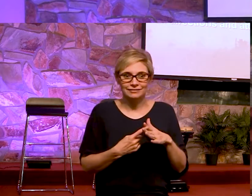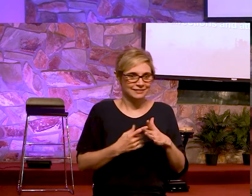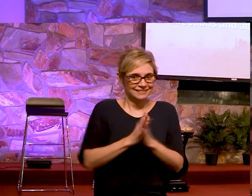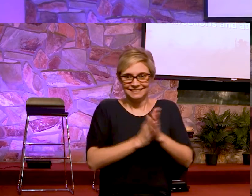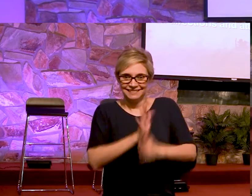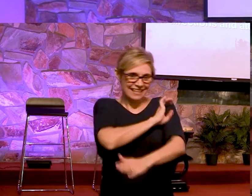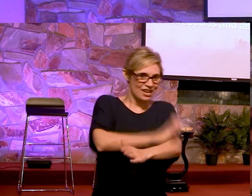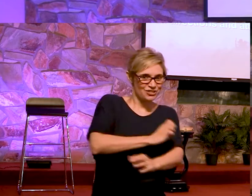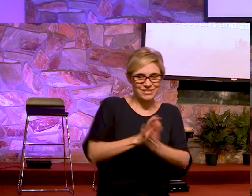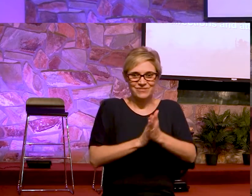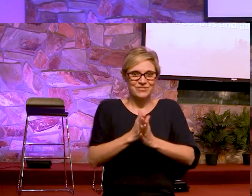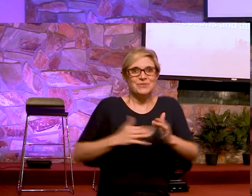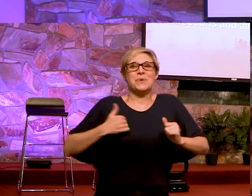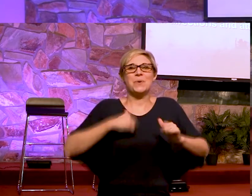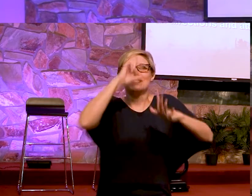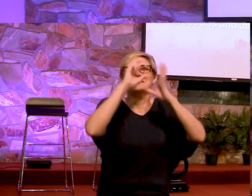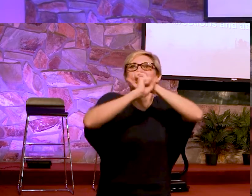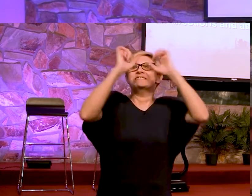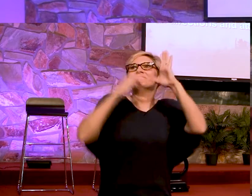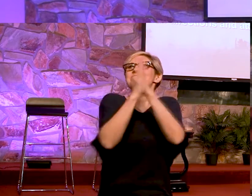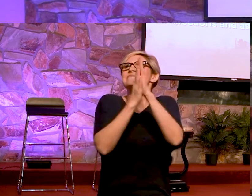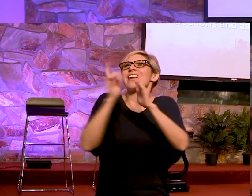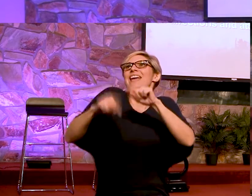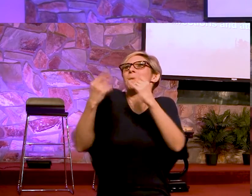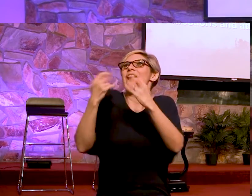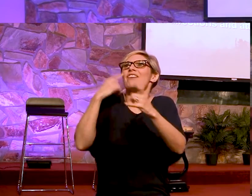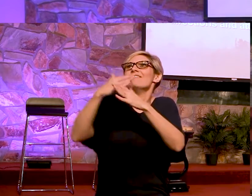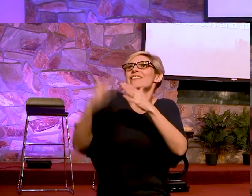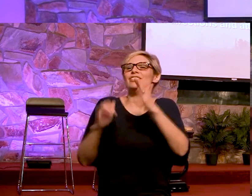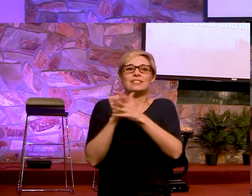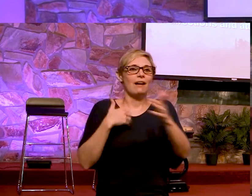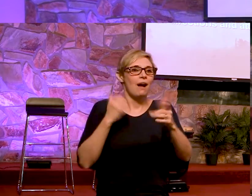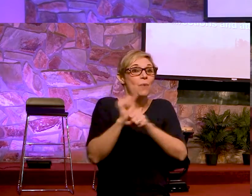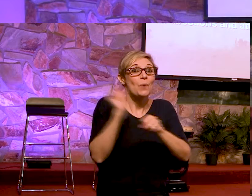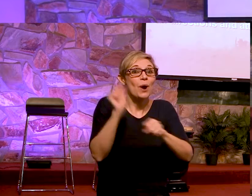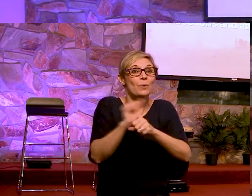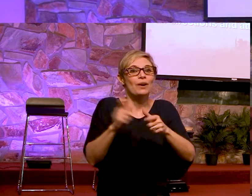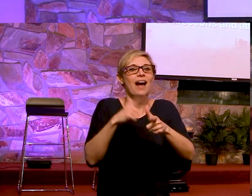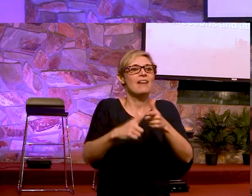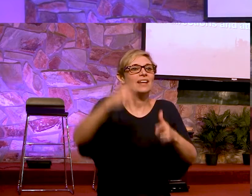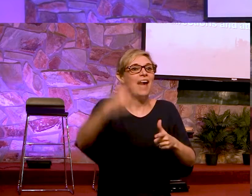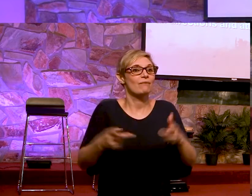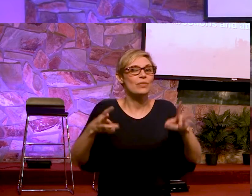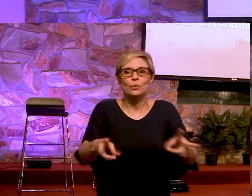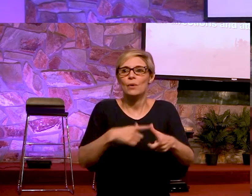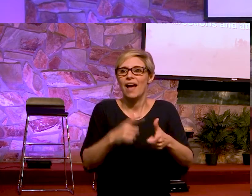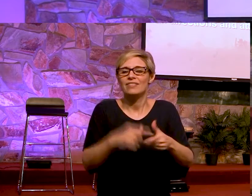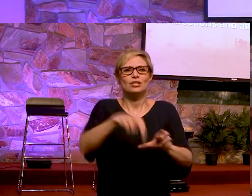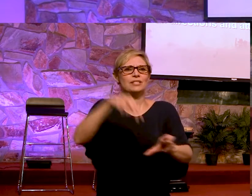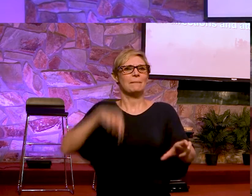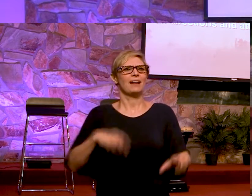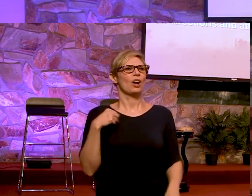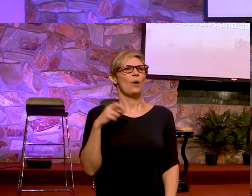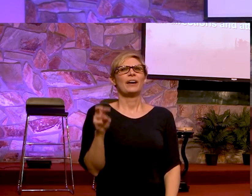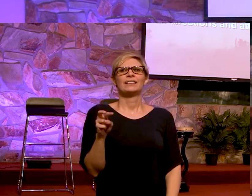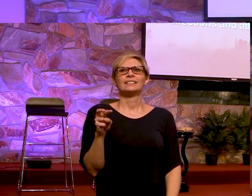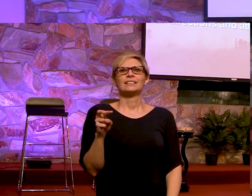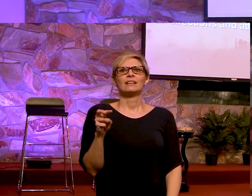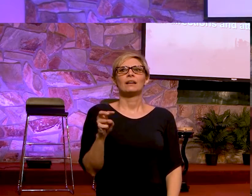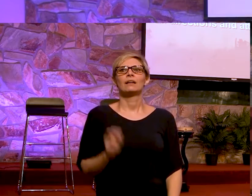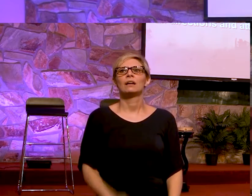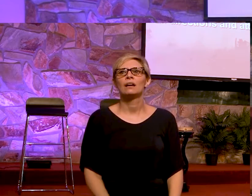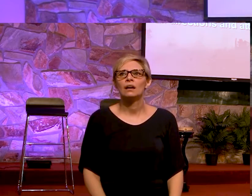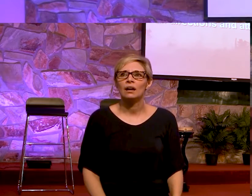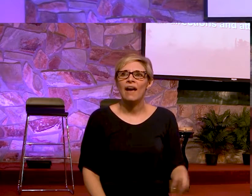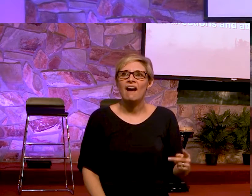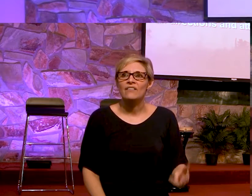this energy, enthusiasm, and you're working and you're working and you're working. You get about halfway through, and then you kind of take a step back and you're like, man, we've only gotten